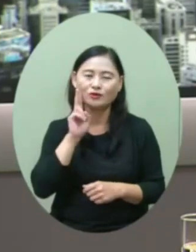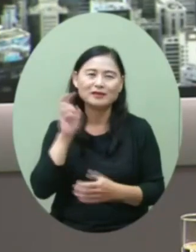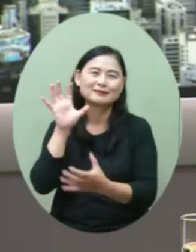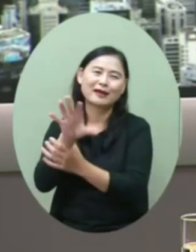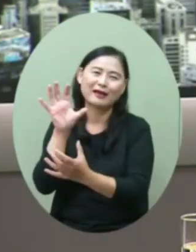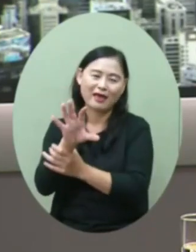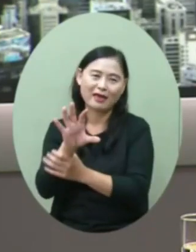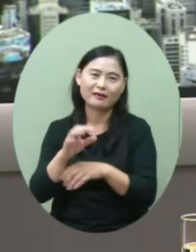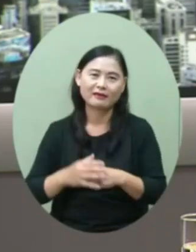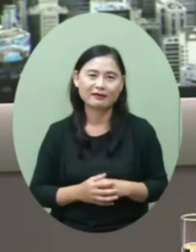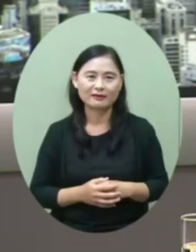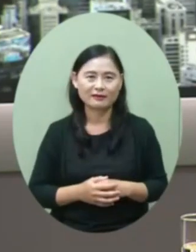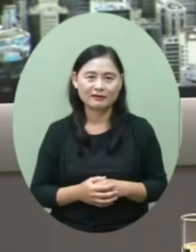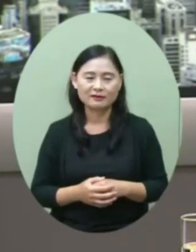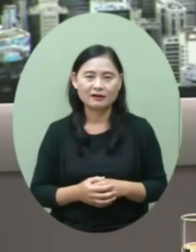Now,